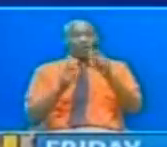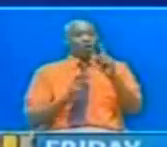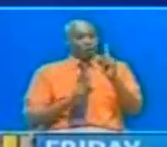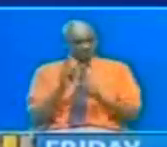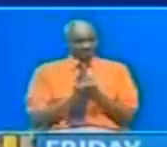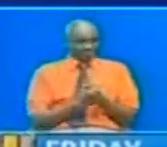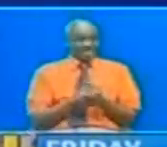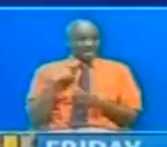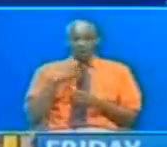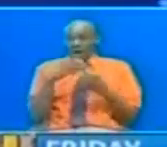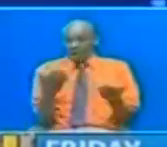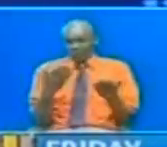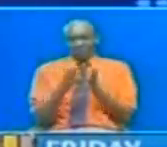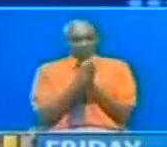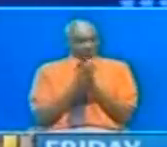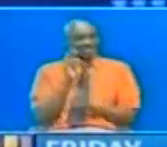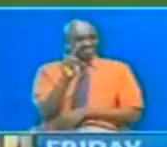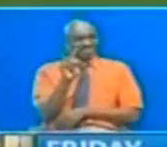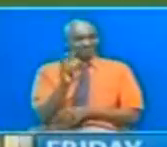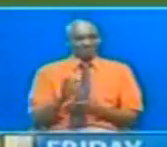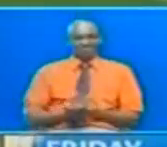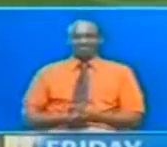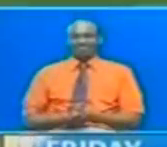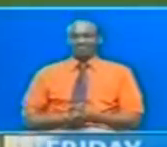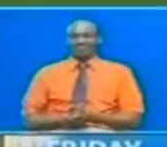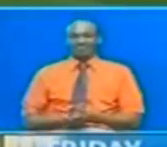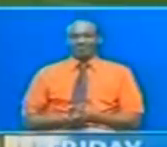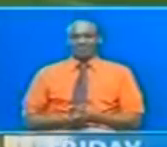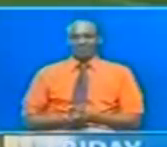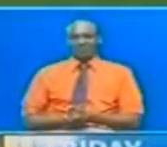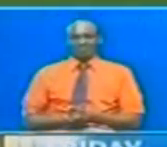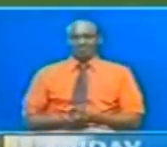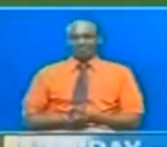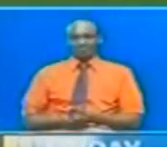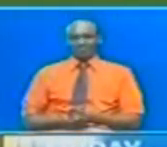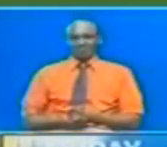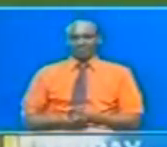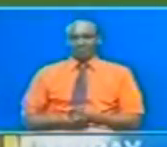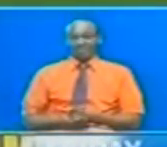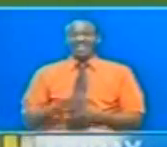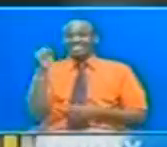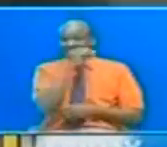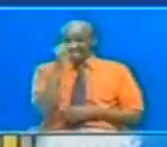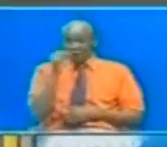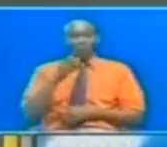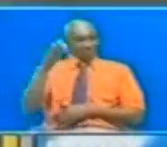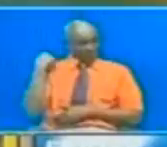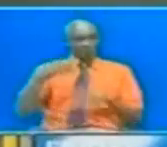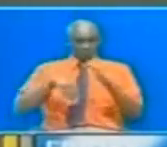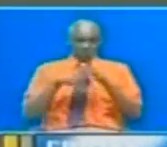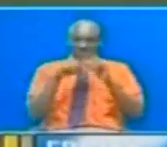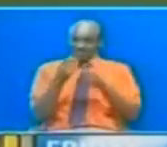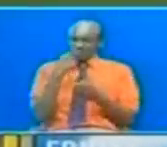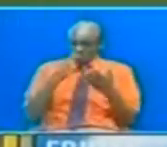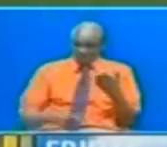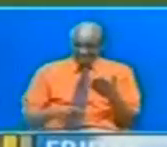that into perspective. It's a chance for France, and he's hit the post. The Senegal national football team, commonly